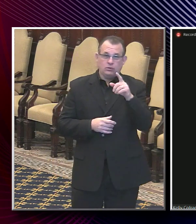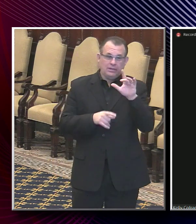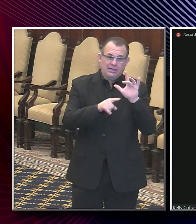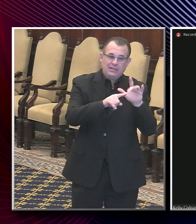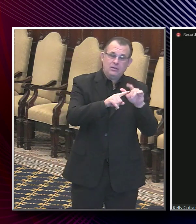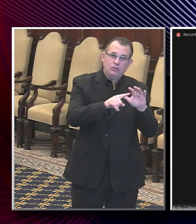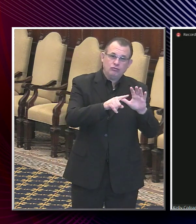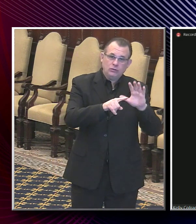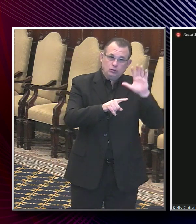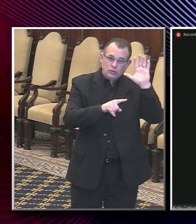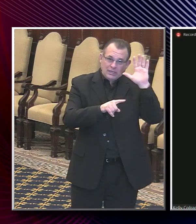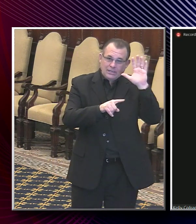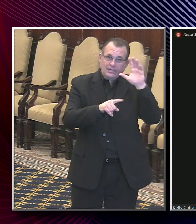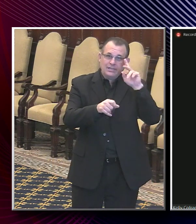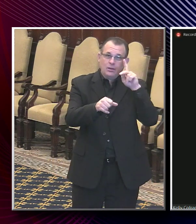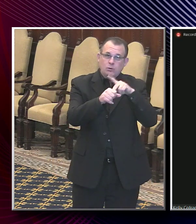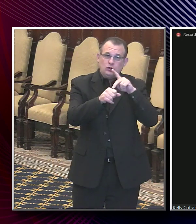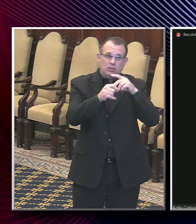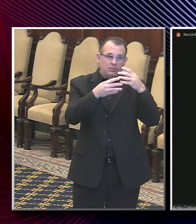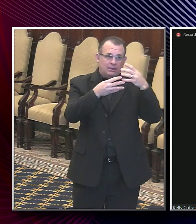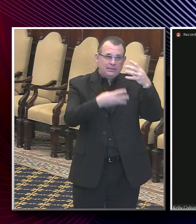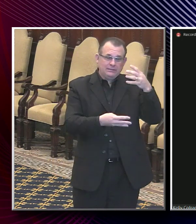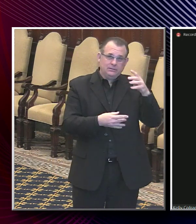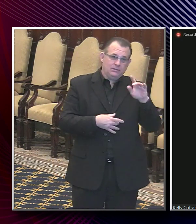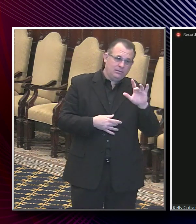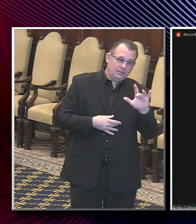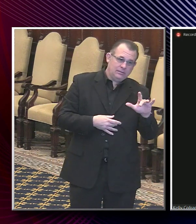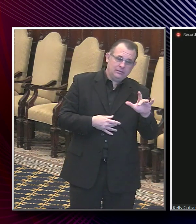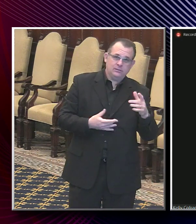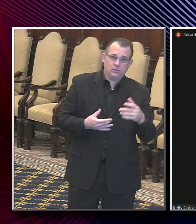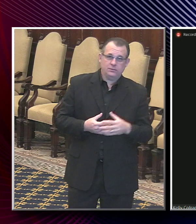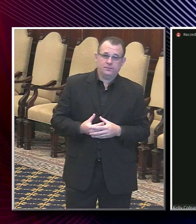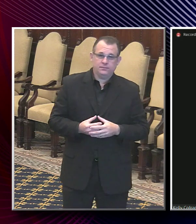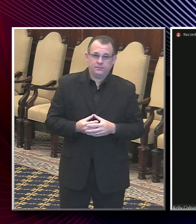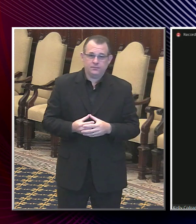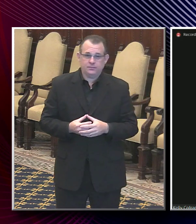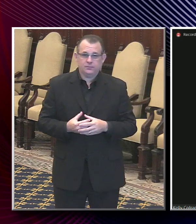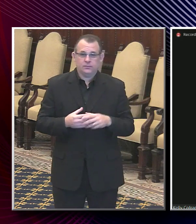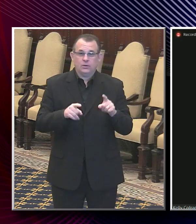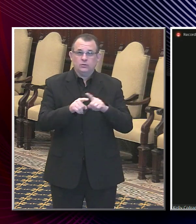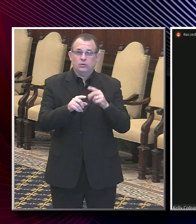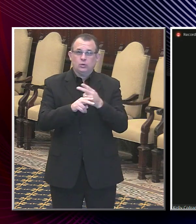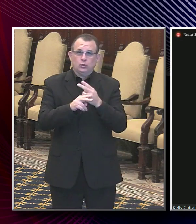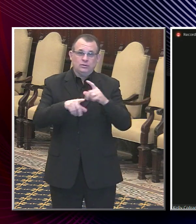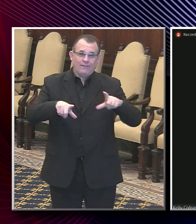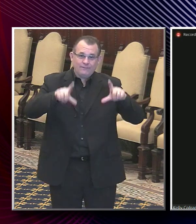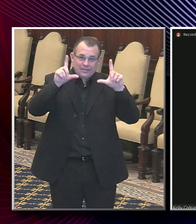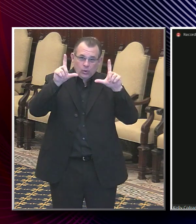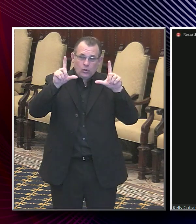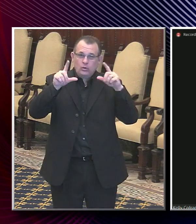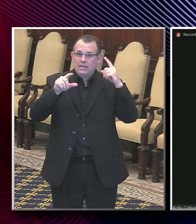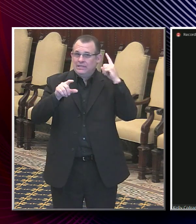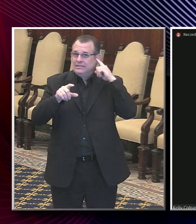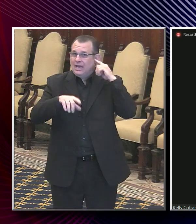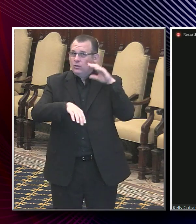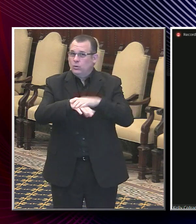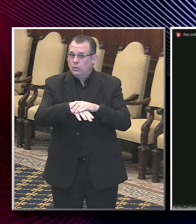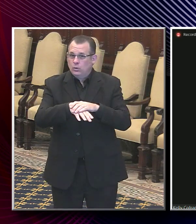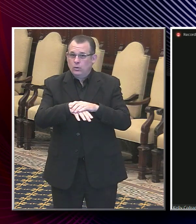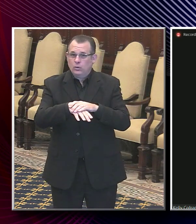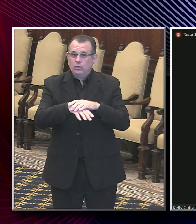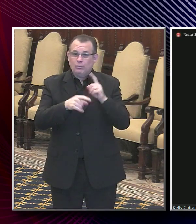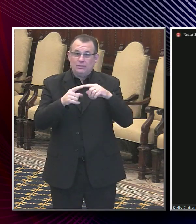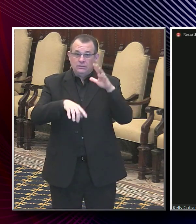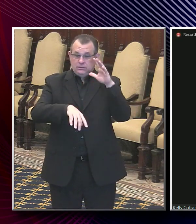can be found under the participants list. We also ask that you use video to ask your question if you are able for broadcasting